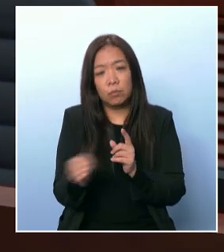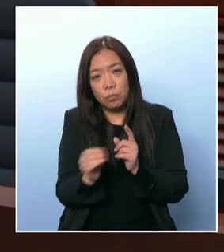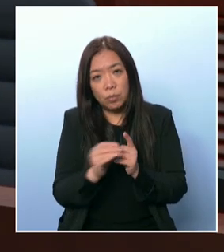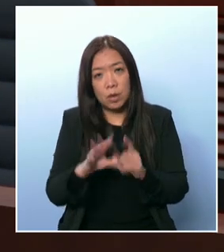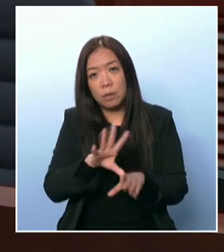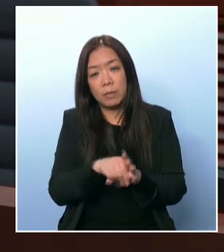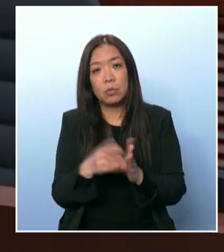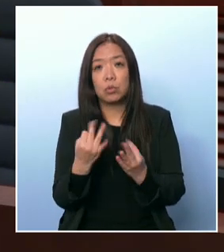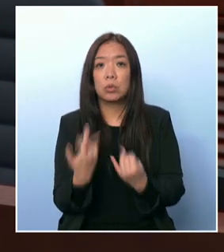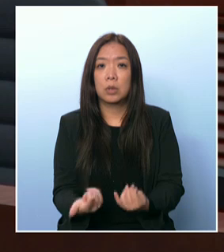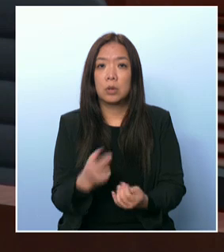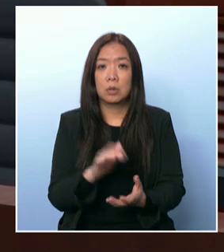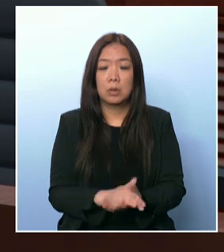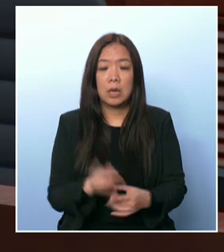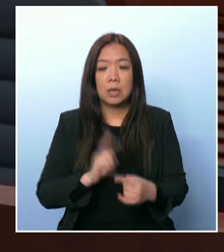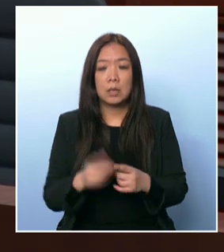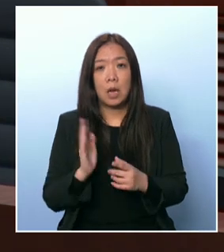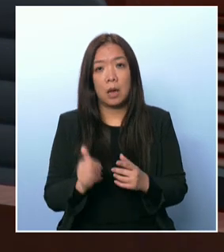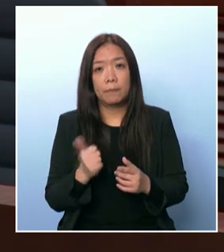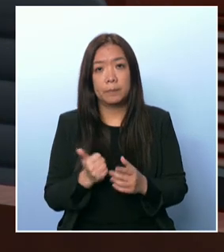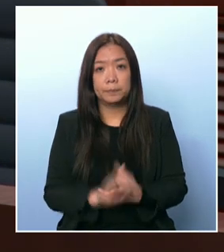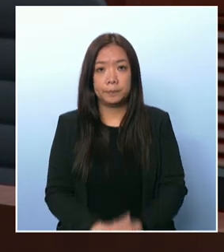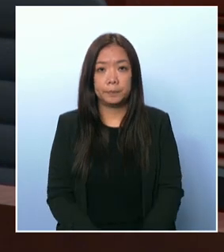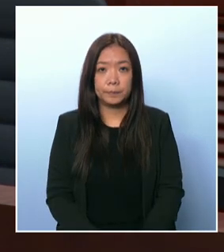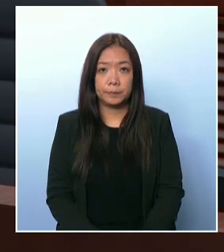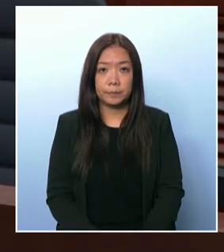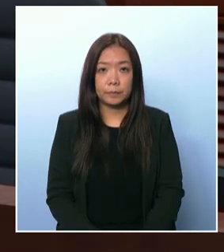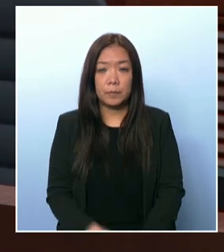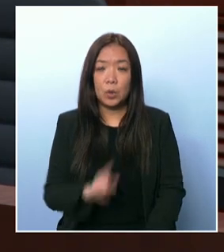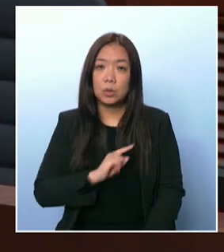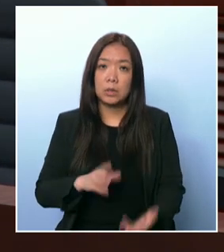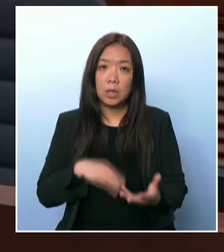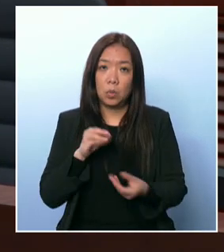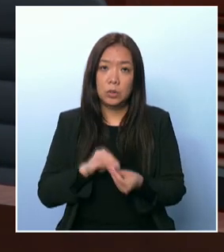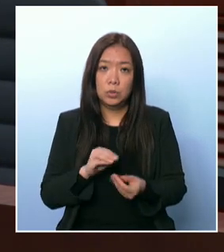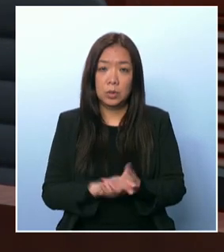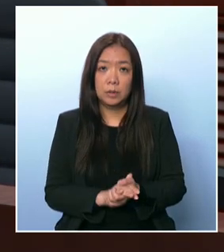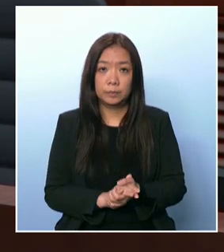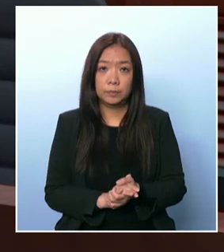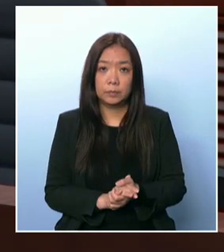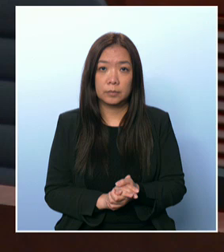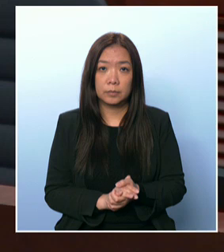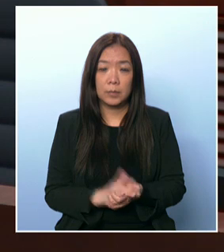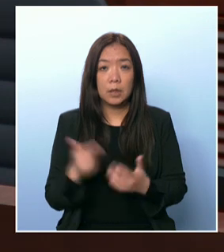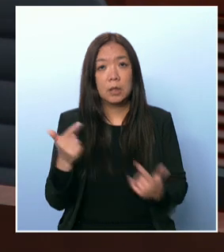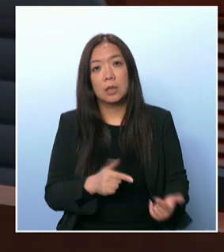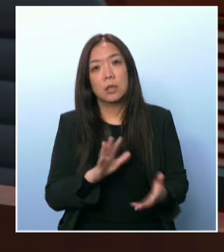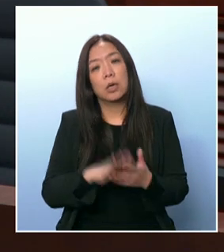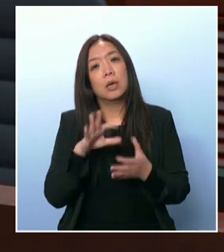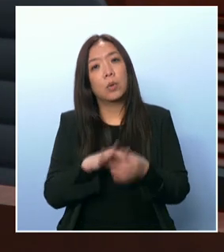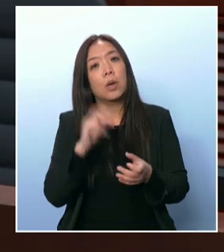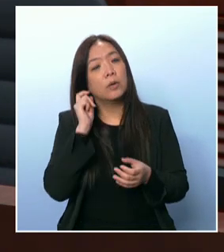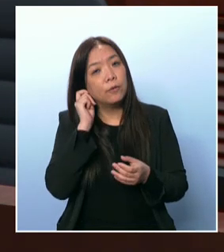So the 15-page long document detailed the developments of the CM industry in Hong